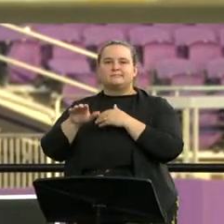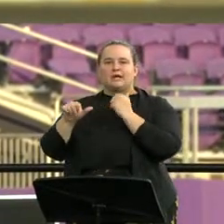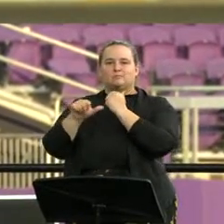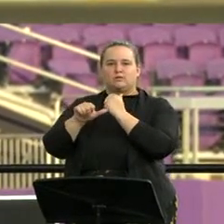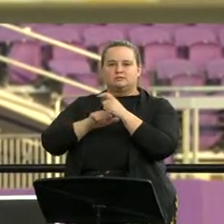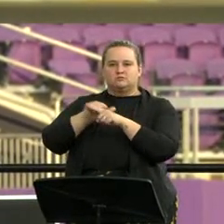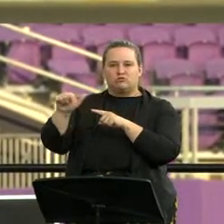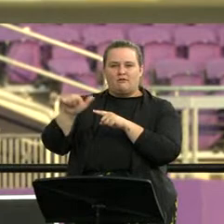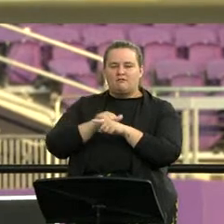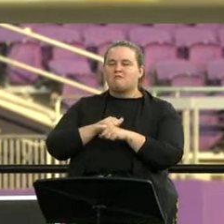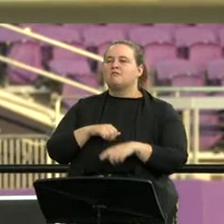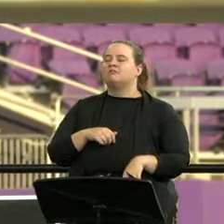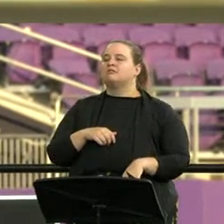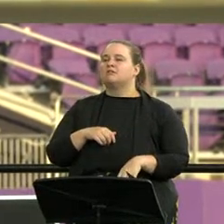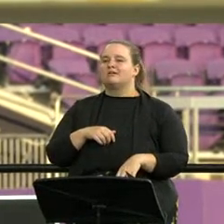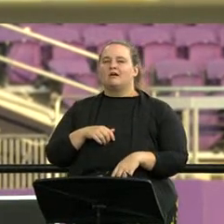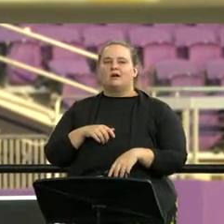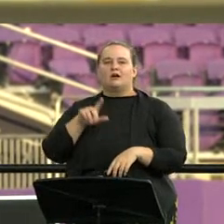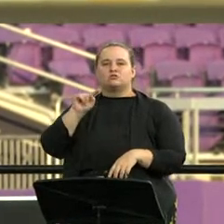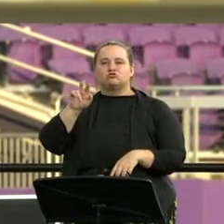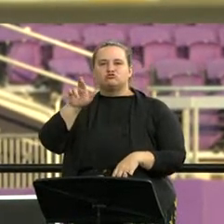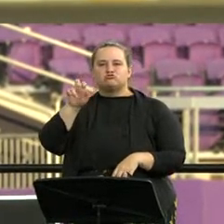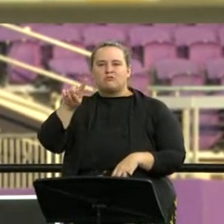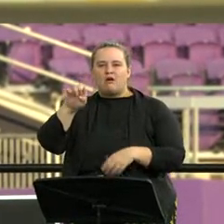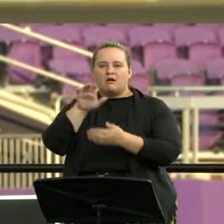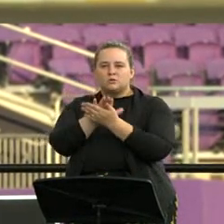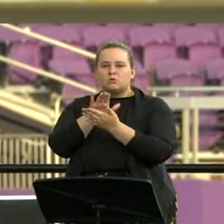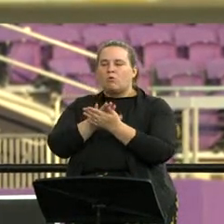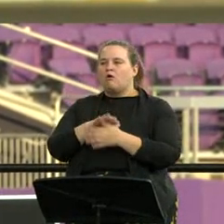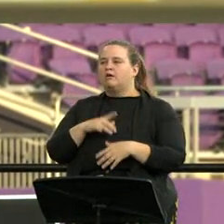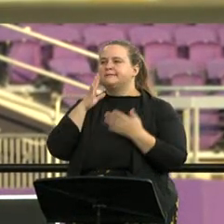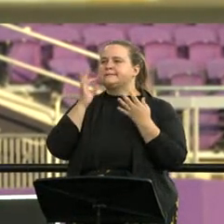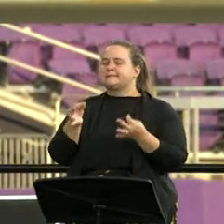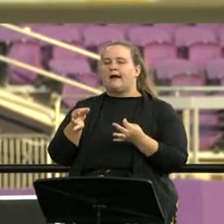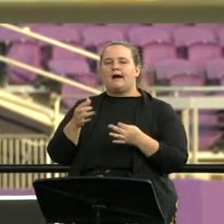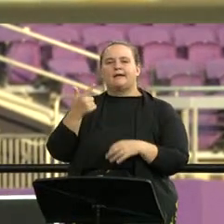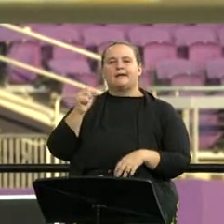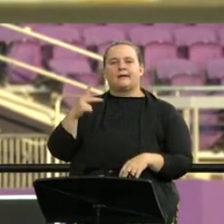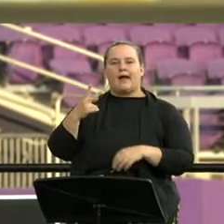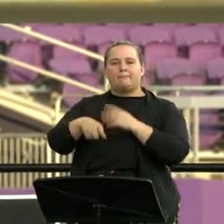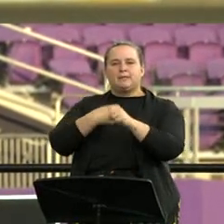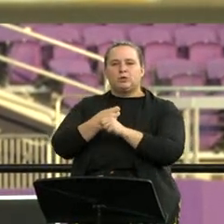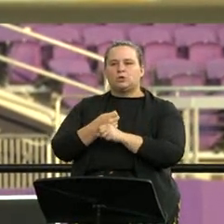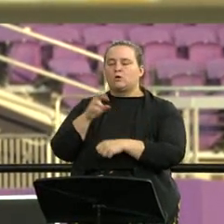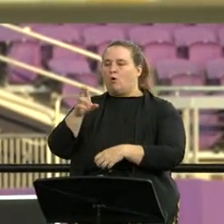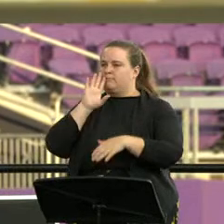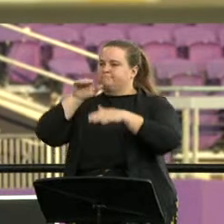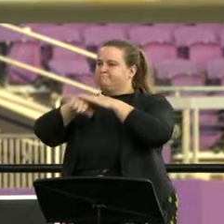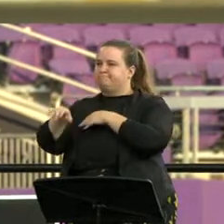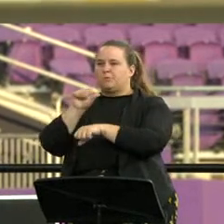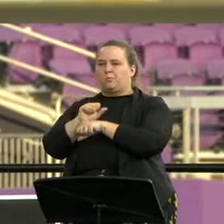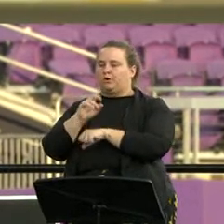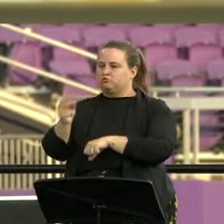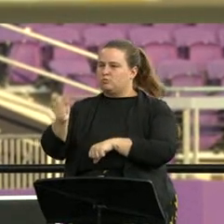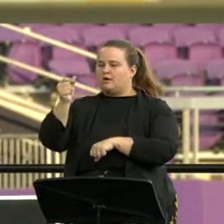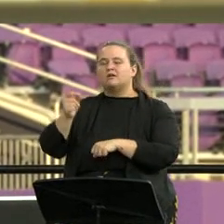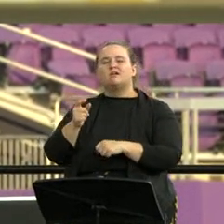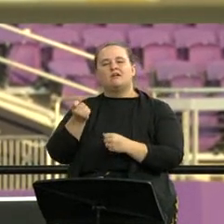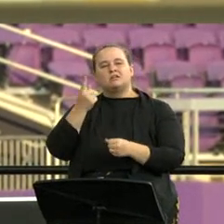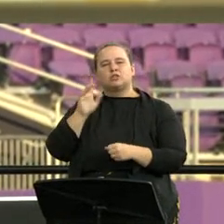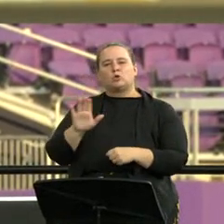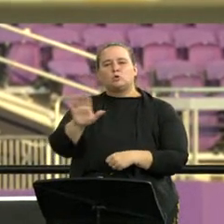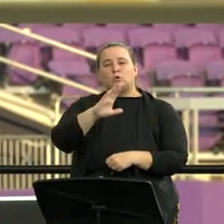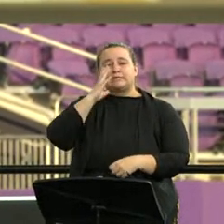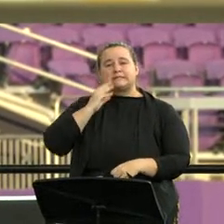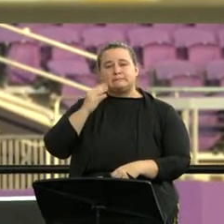apprenticeship, to trade school, take a gap year, or go straight into your career, be confident that your